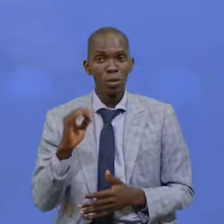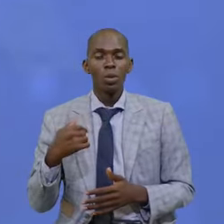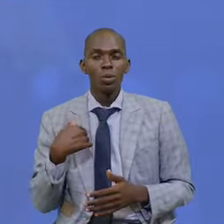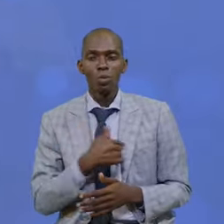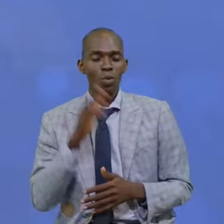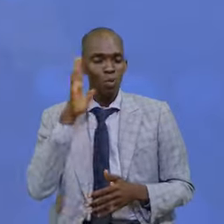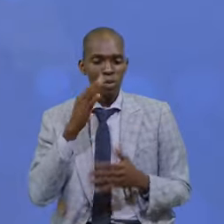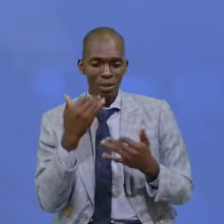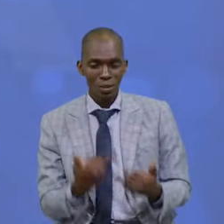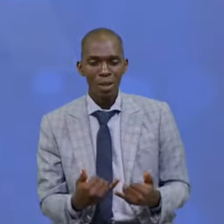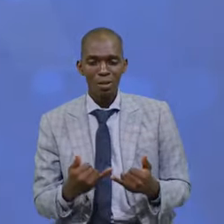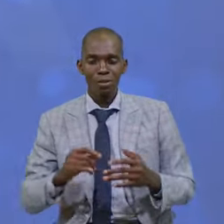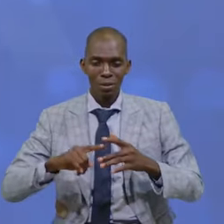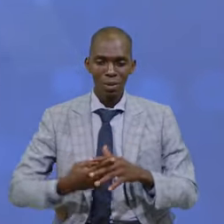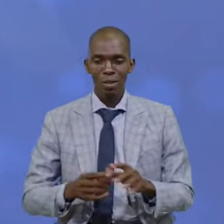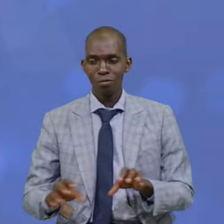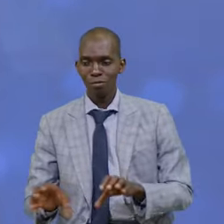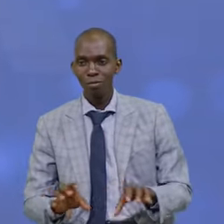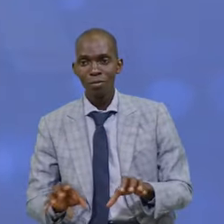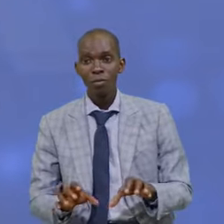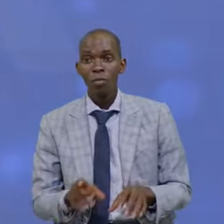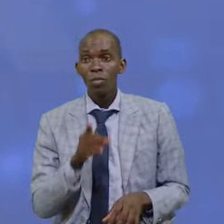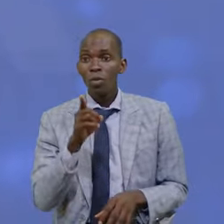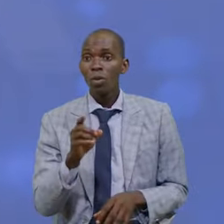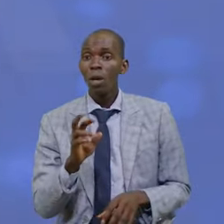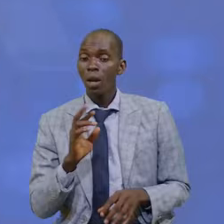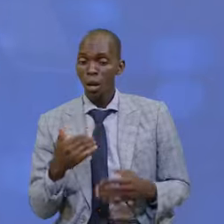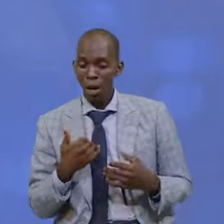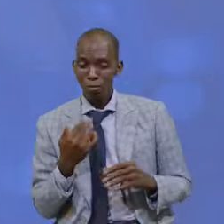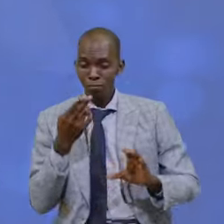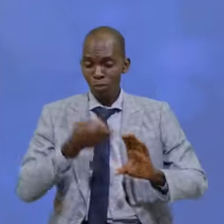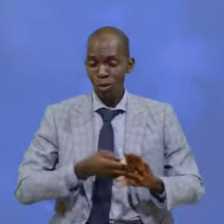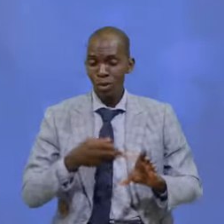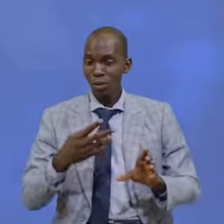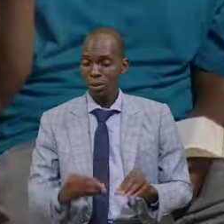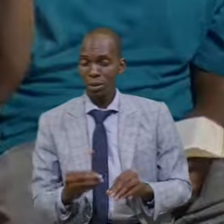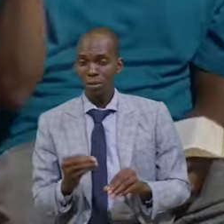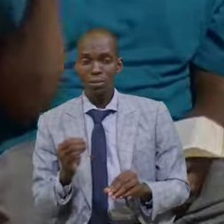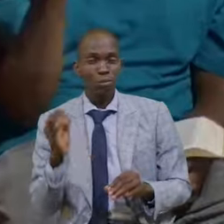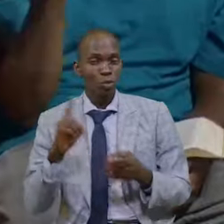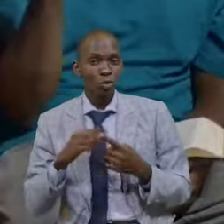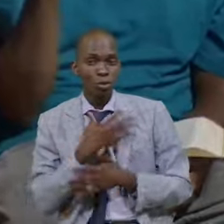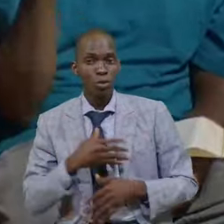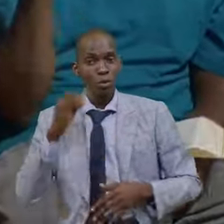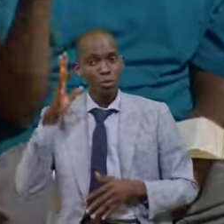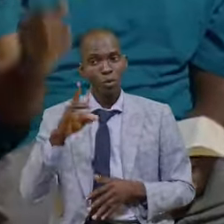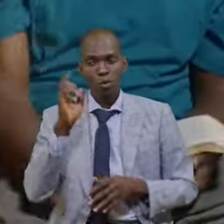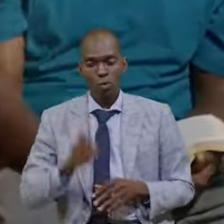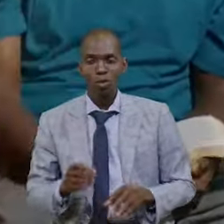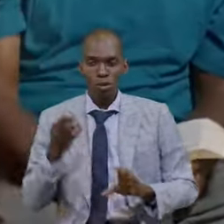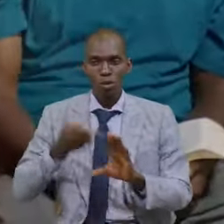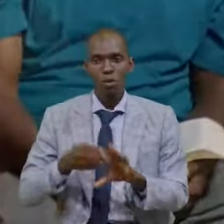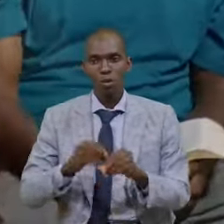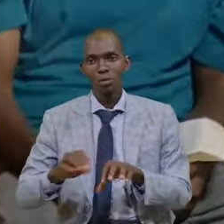performance. You have taken part in the preaching. You must take part in the performance. Somebody